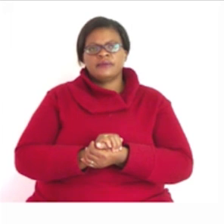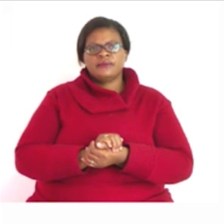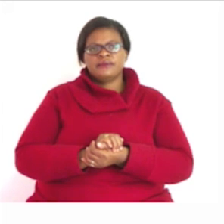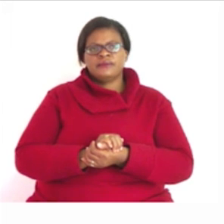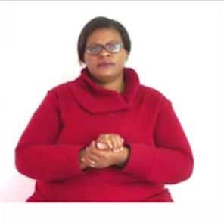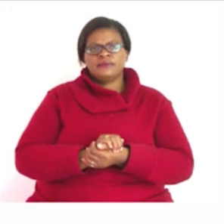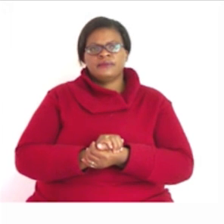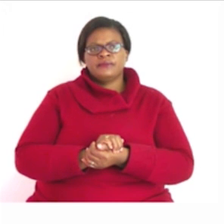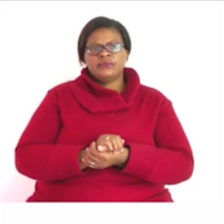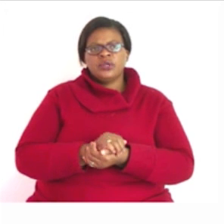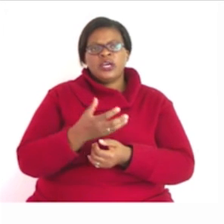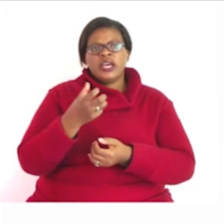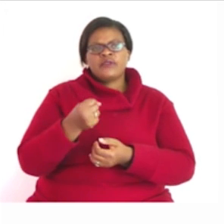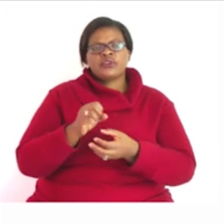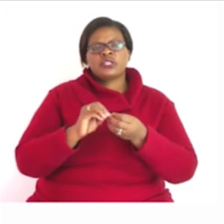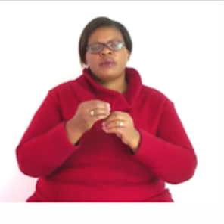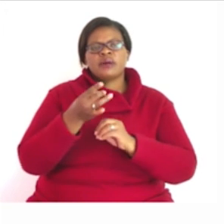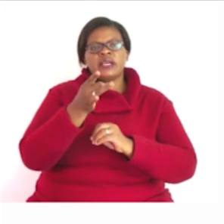there is the number 8 there.